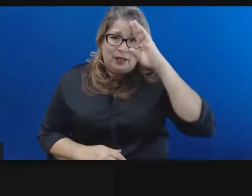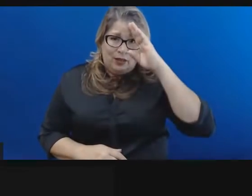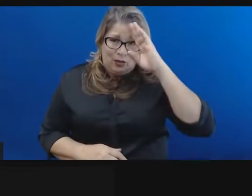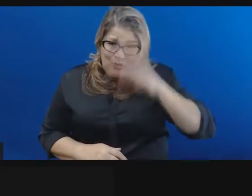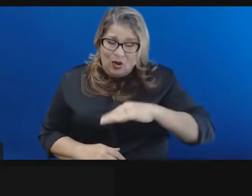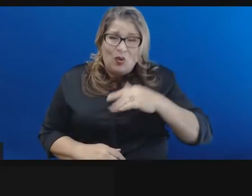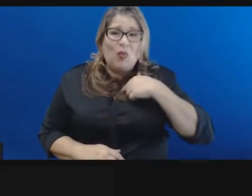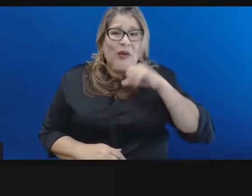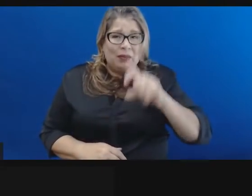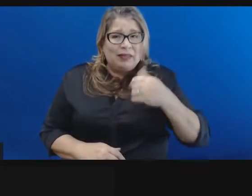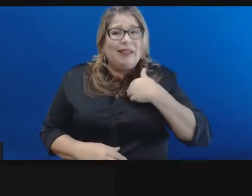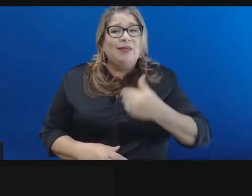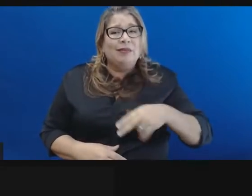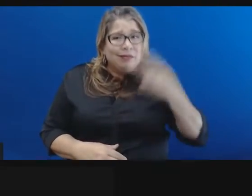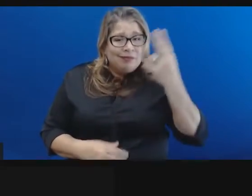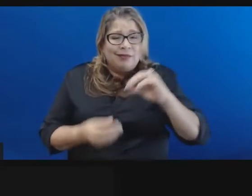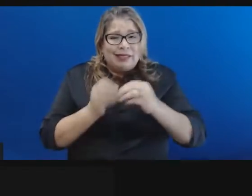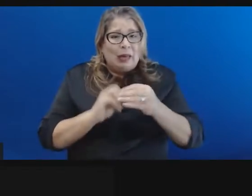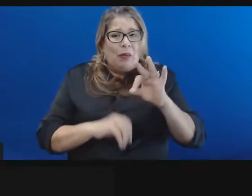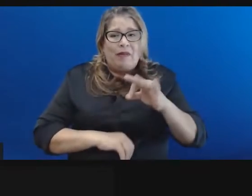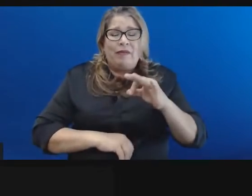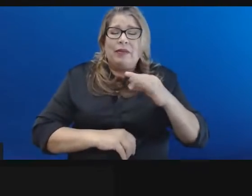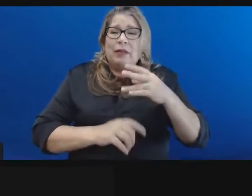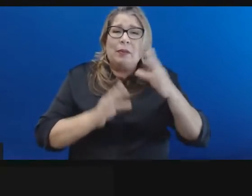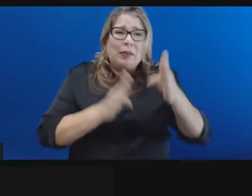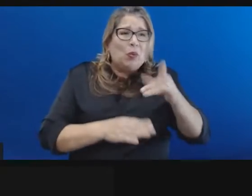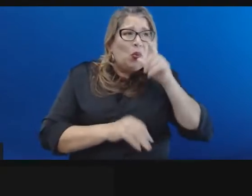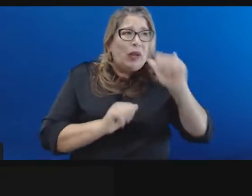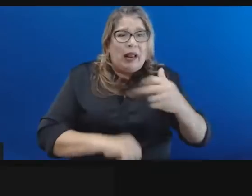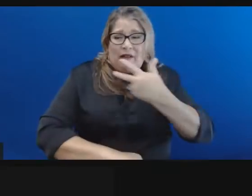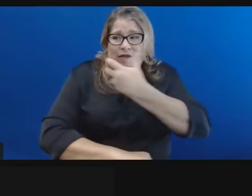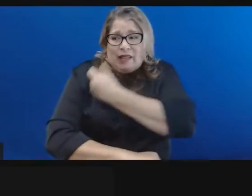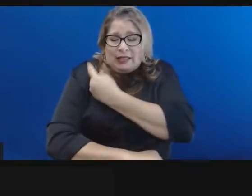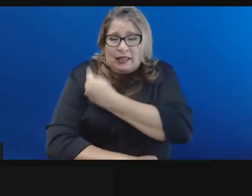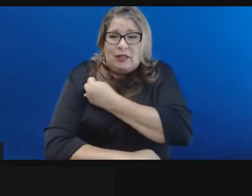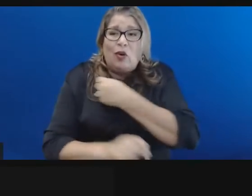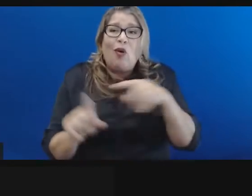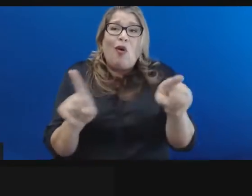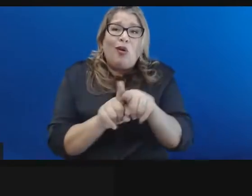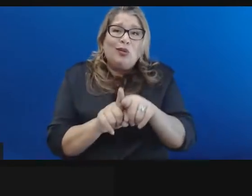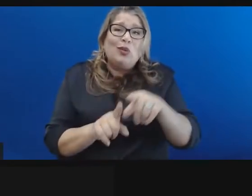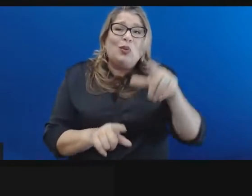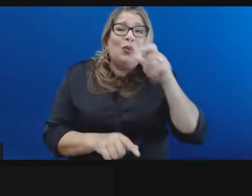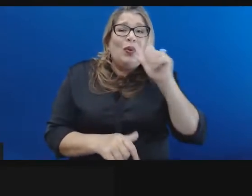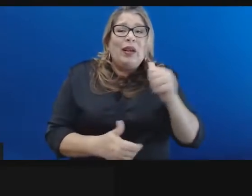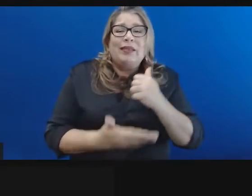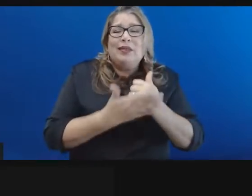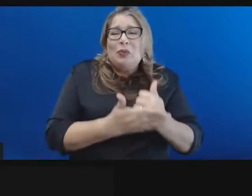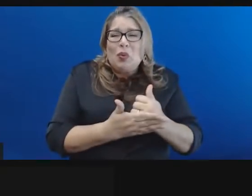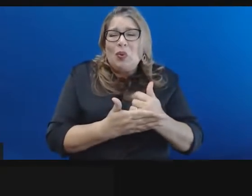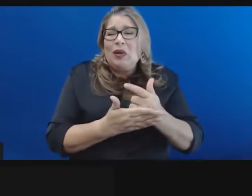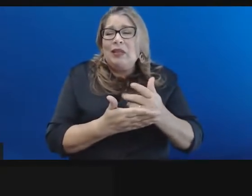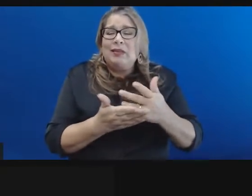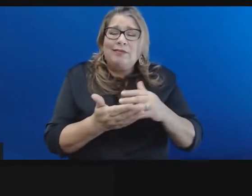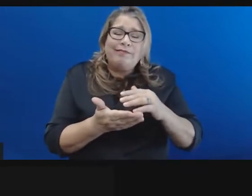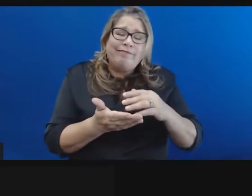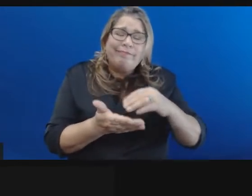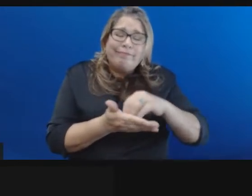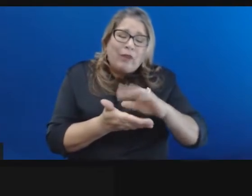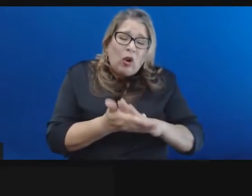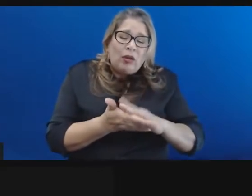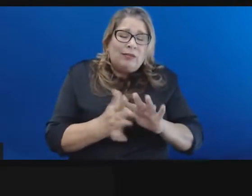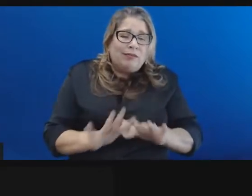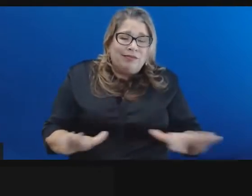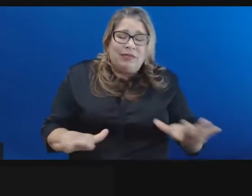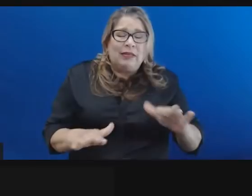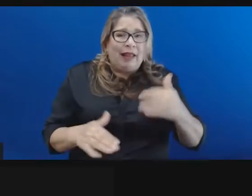vaccinators, but the support around the vaccinator to get through vaccines quickly is going to be important. So